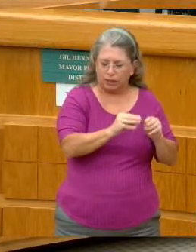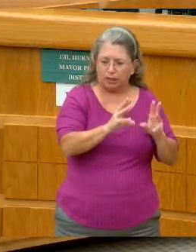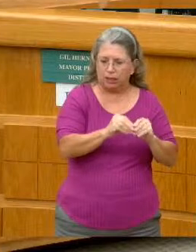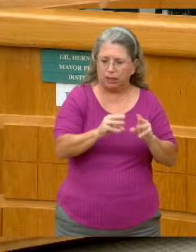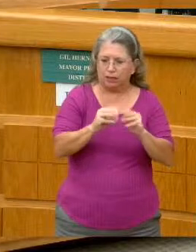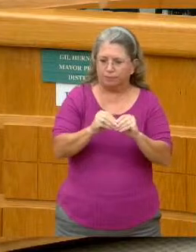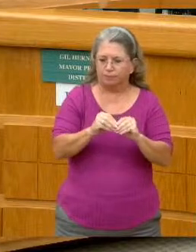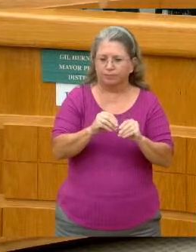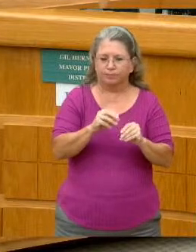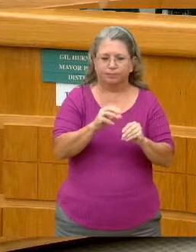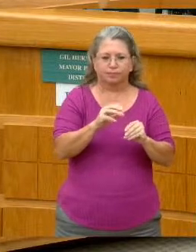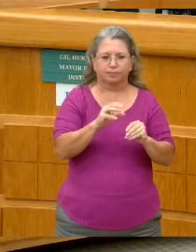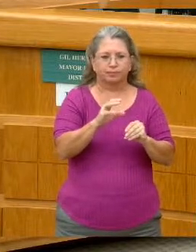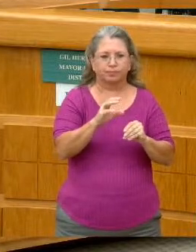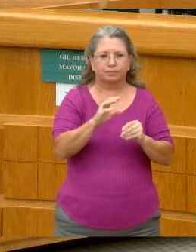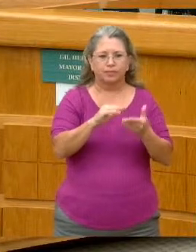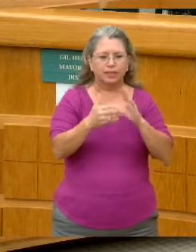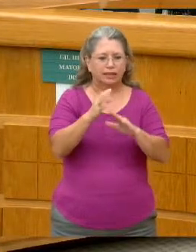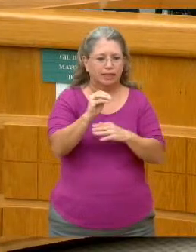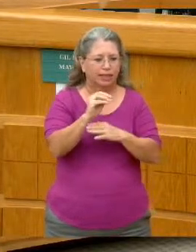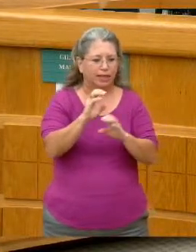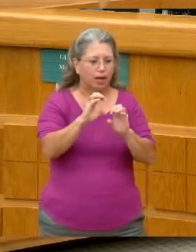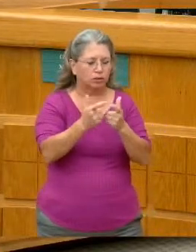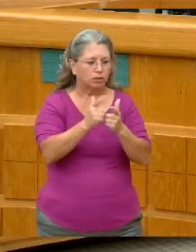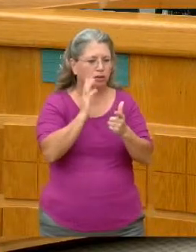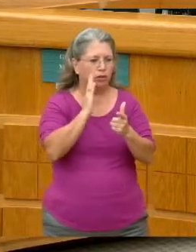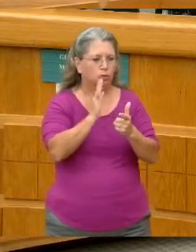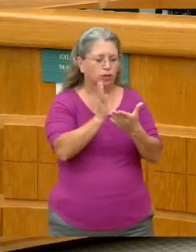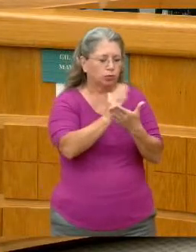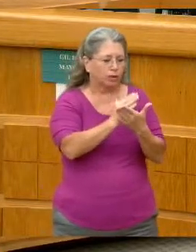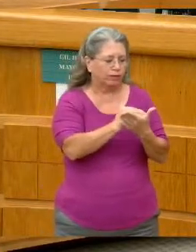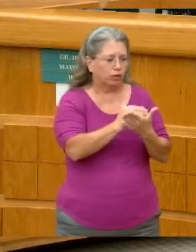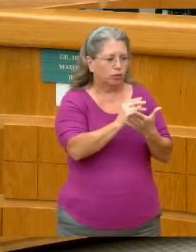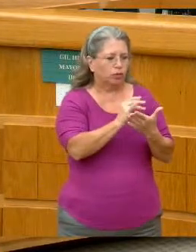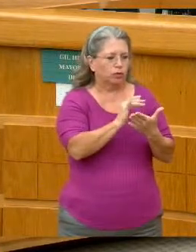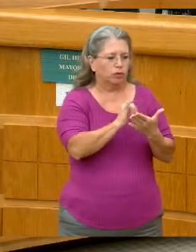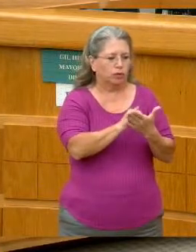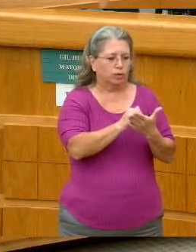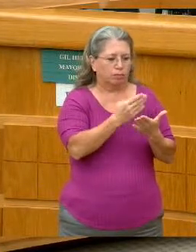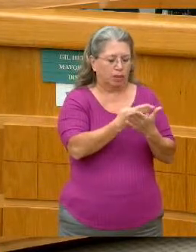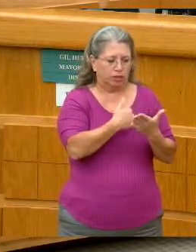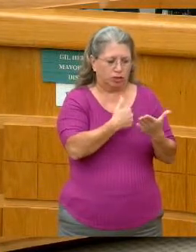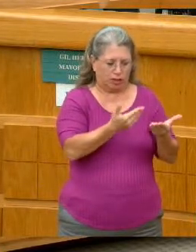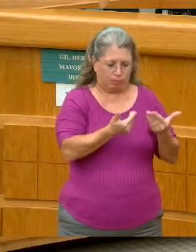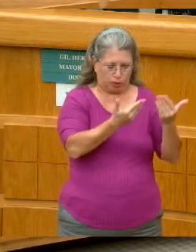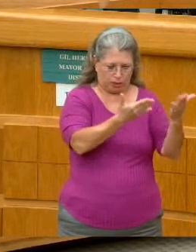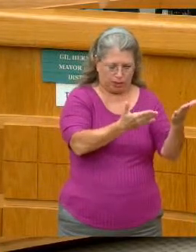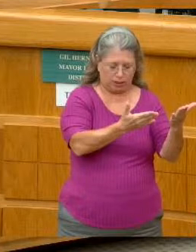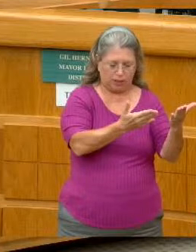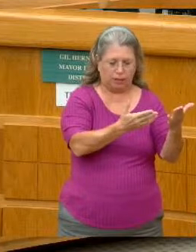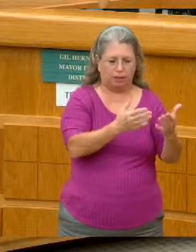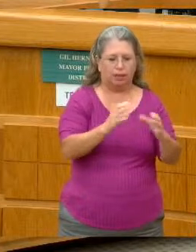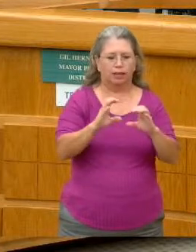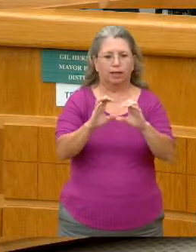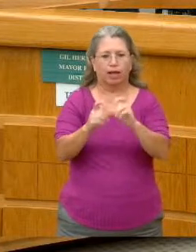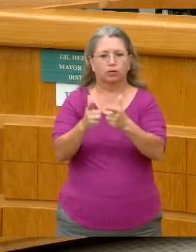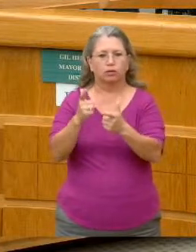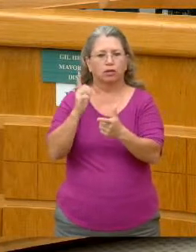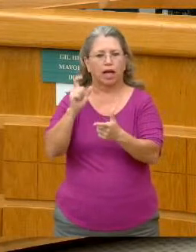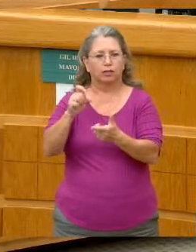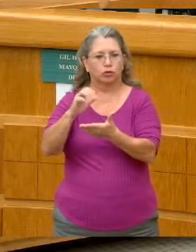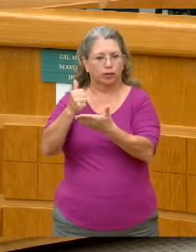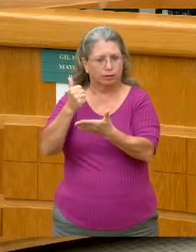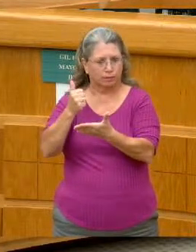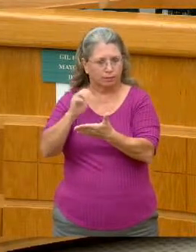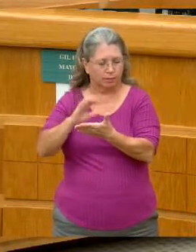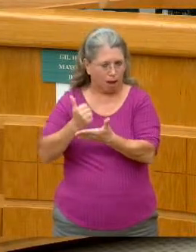City Council review the proposed budget that I presented to them a few weeks ago, and ultimately Council has to adopt a budget, and that's scheduled for September.